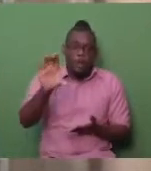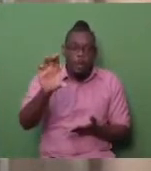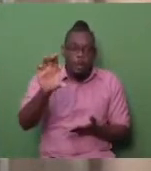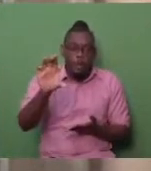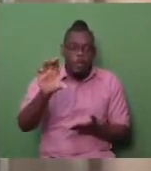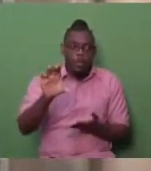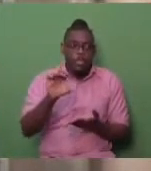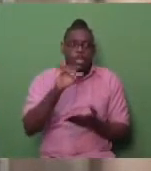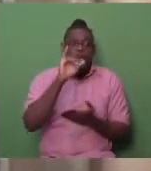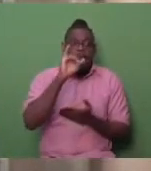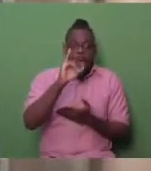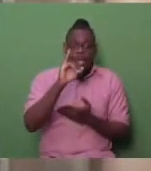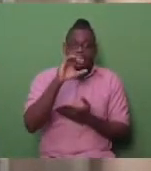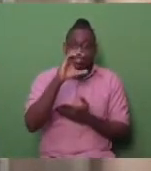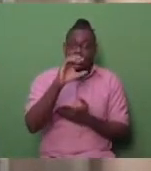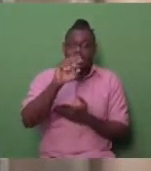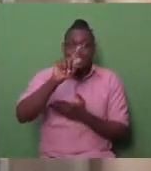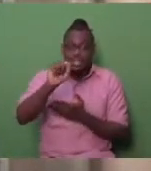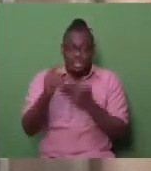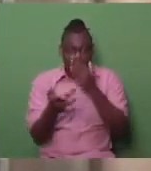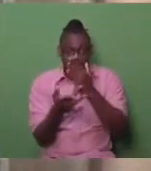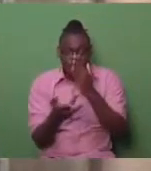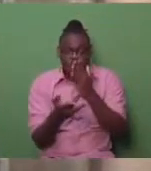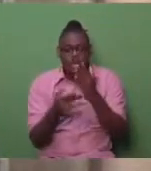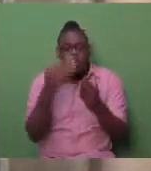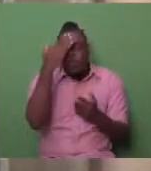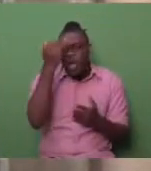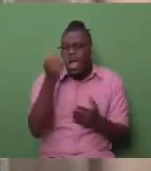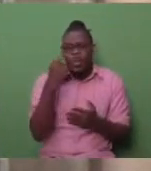Why is it you only spent